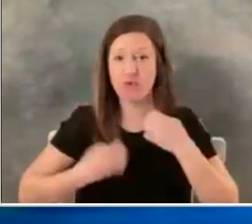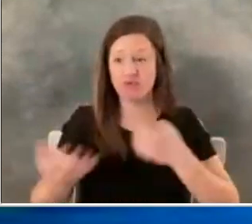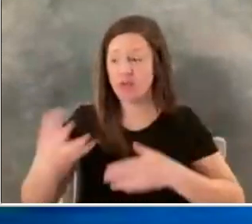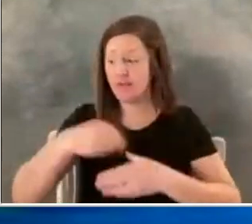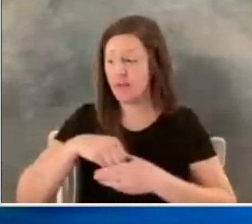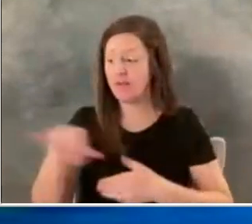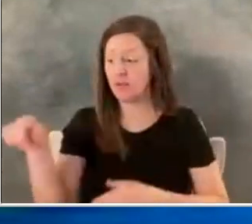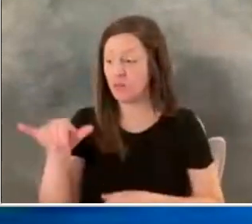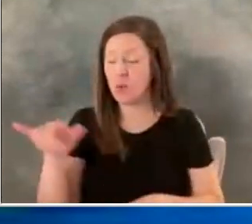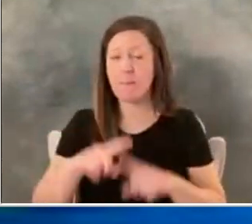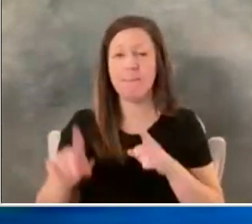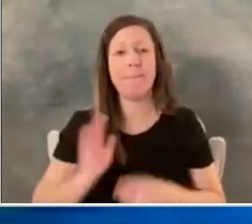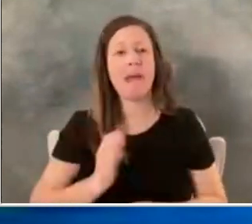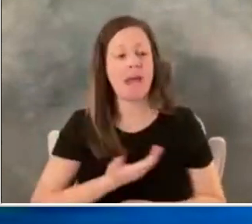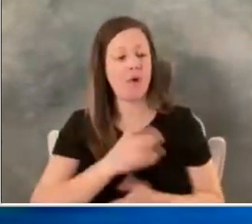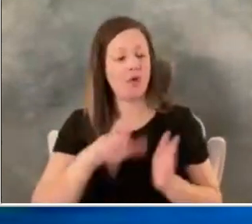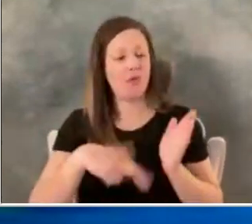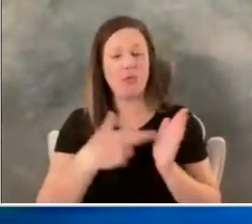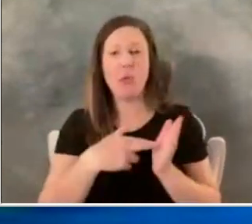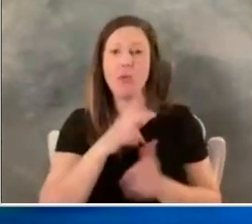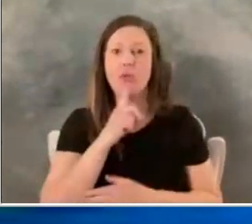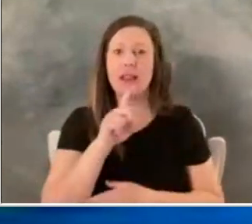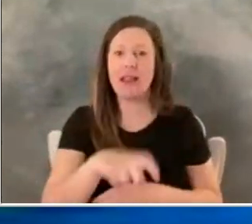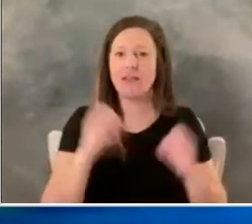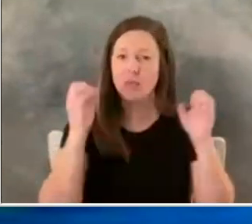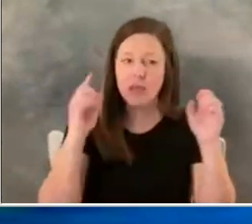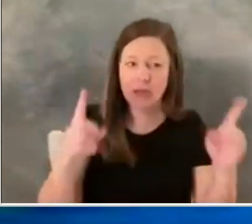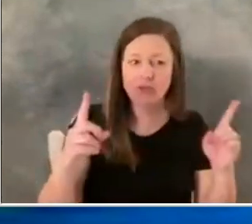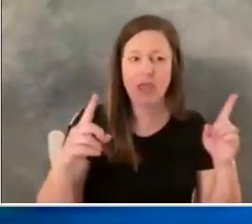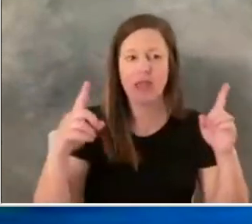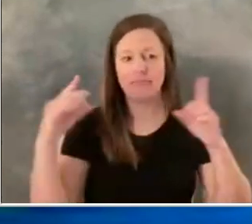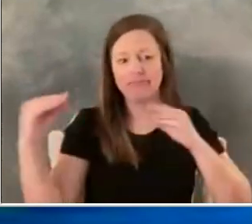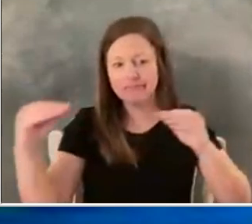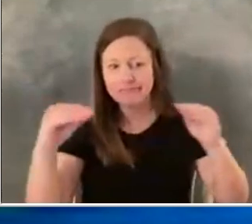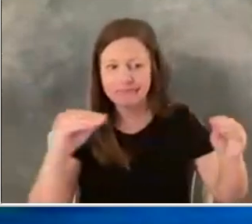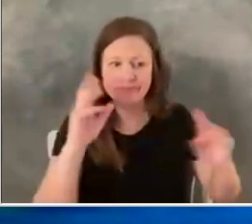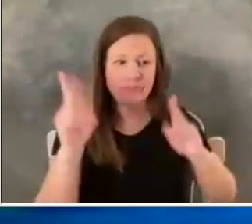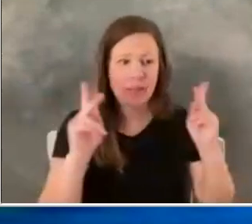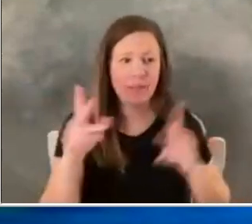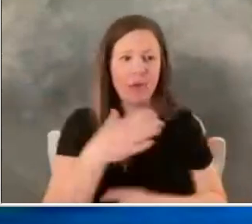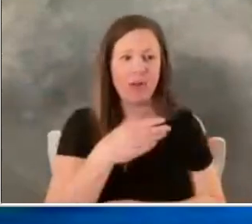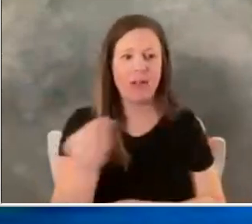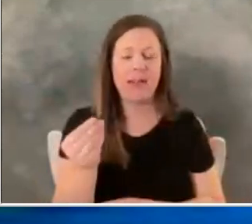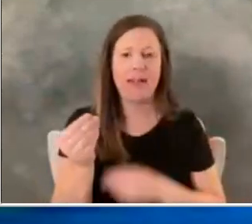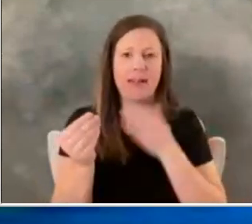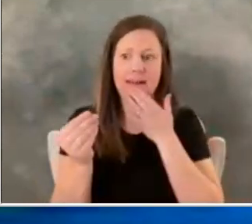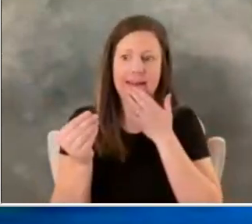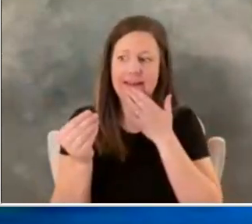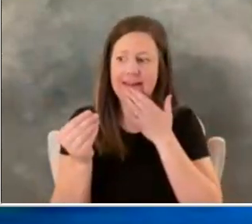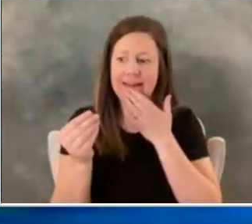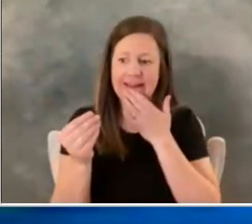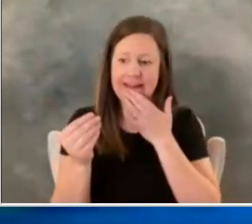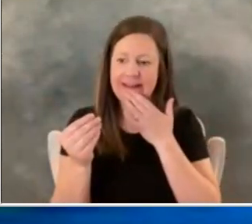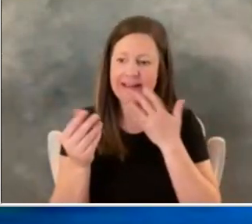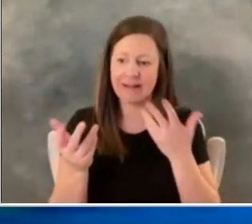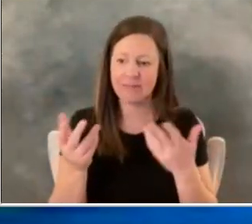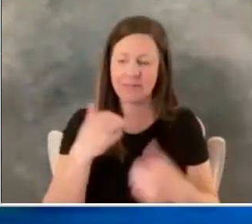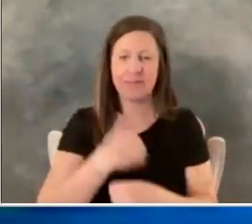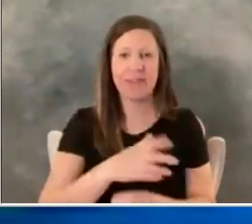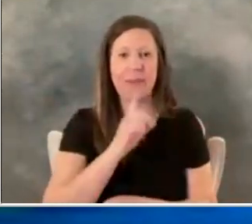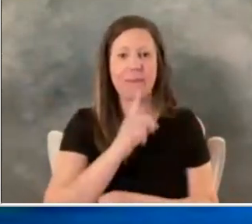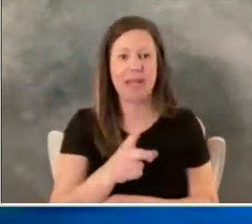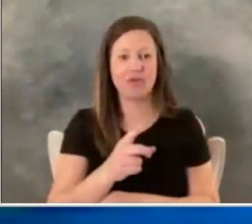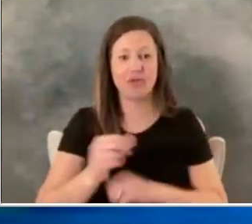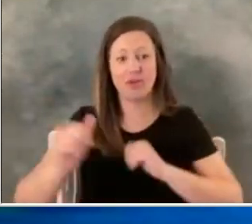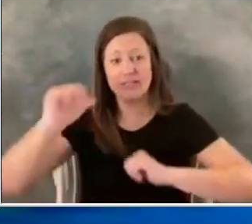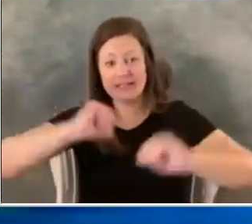But our role, I think, is to educate people and to bring the science to bear on